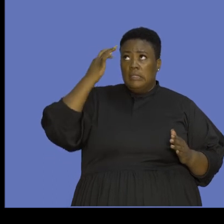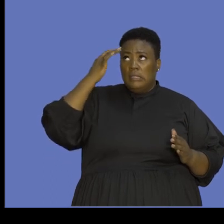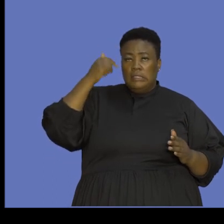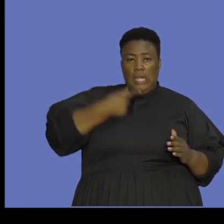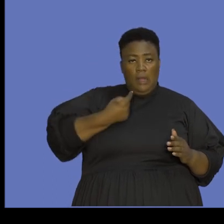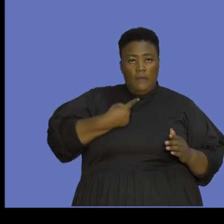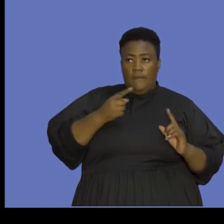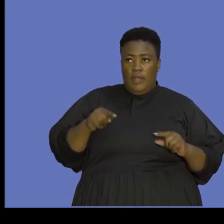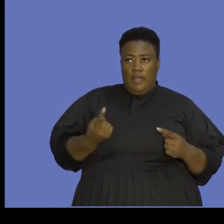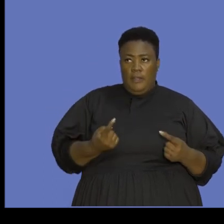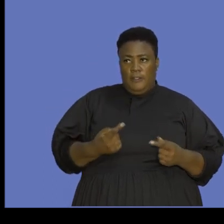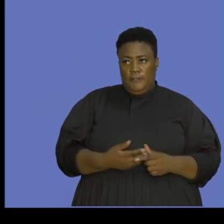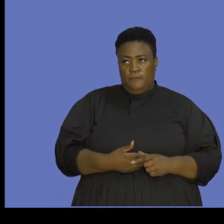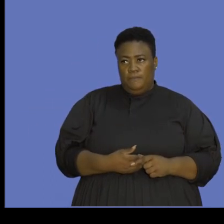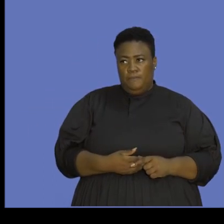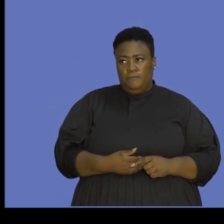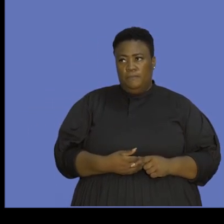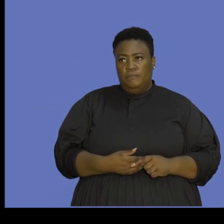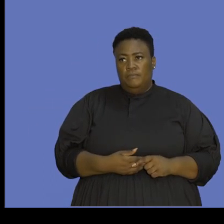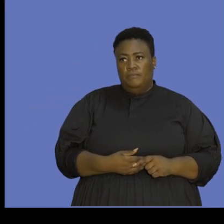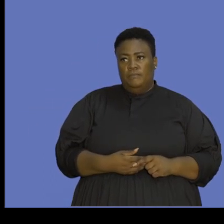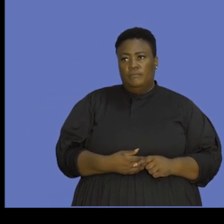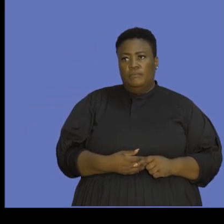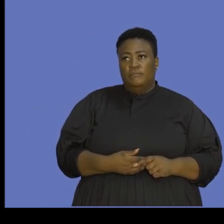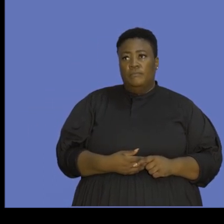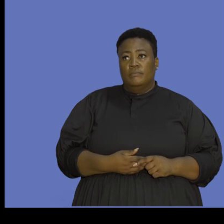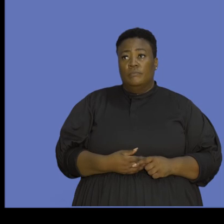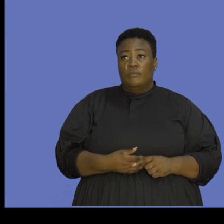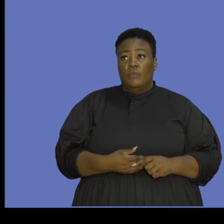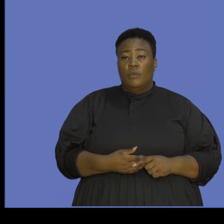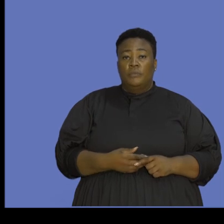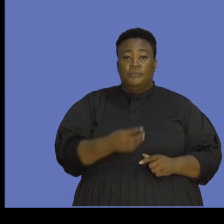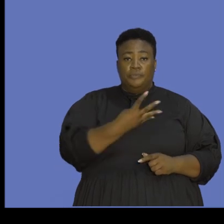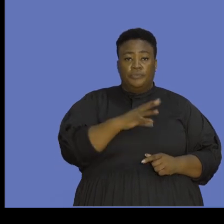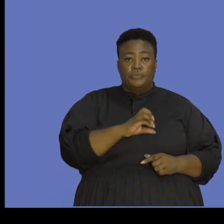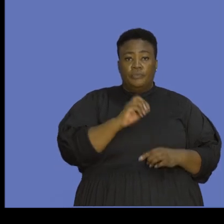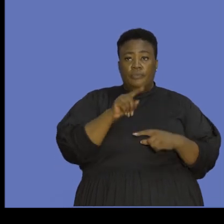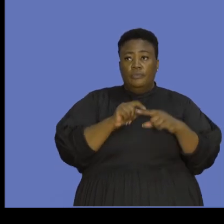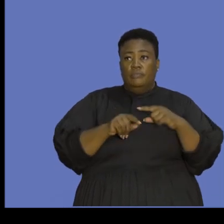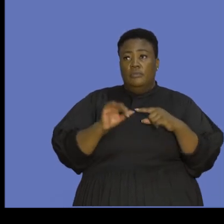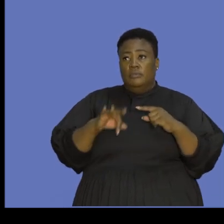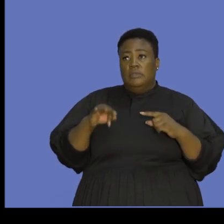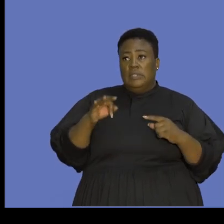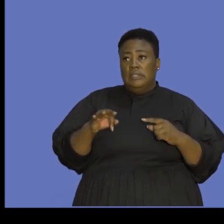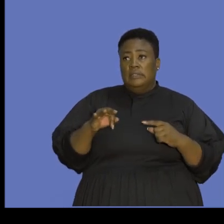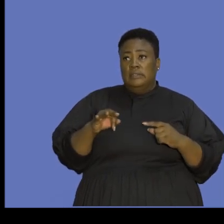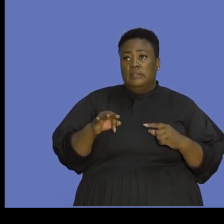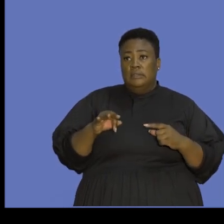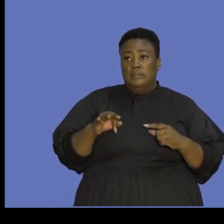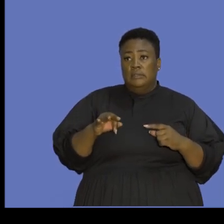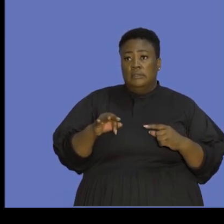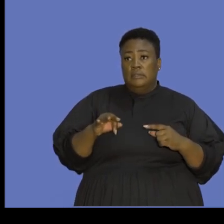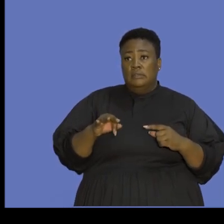head. So let's just do it over here. 40 divided by